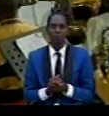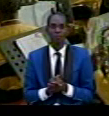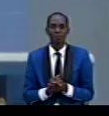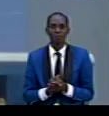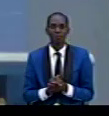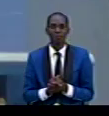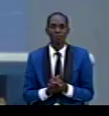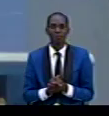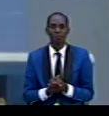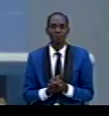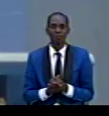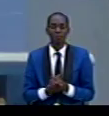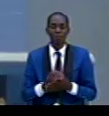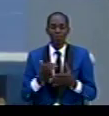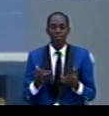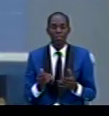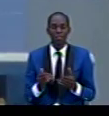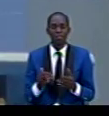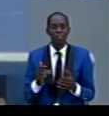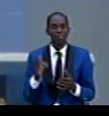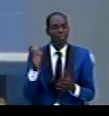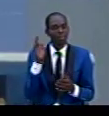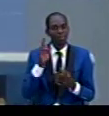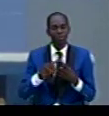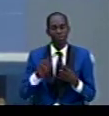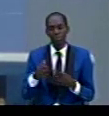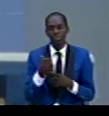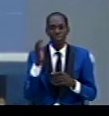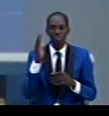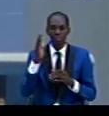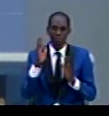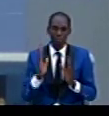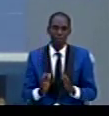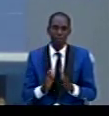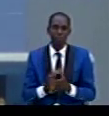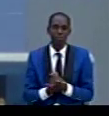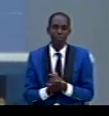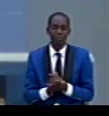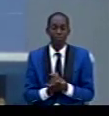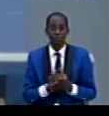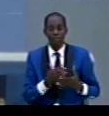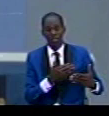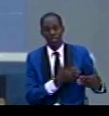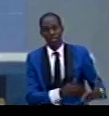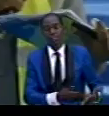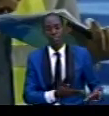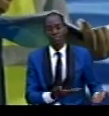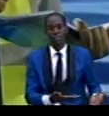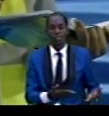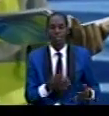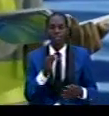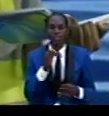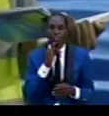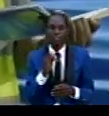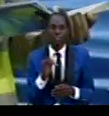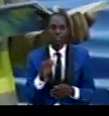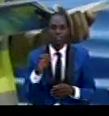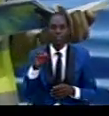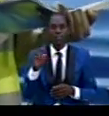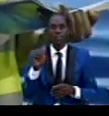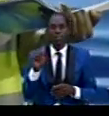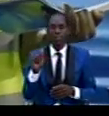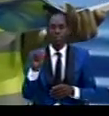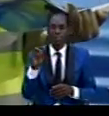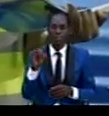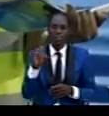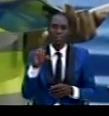Let's listen to another testifier. Beside me is Ali Damilola. She's